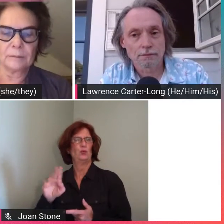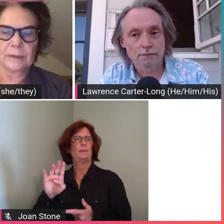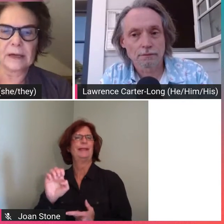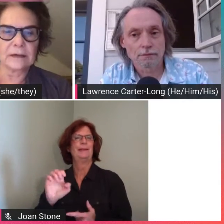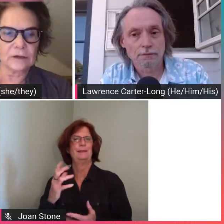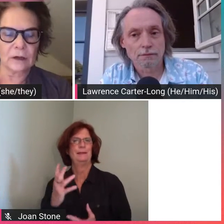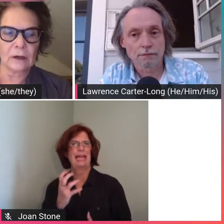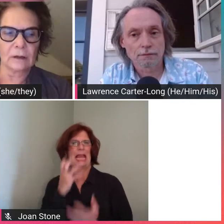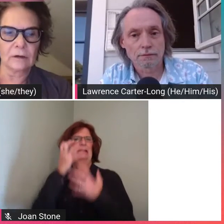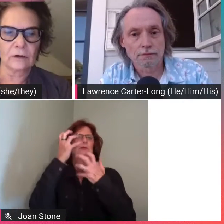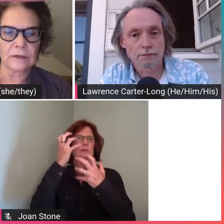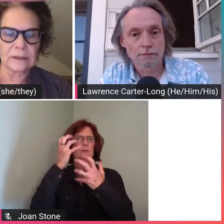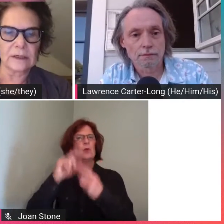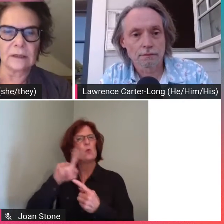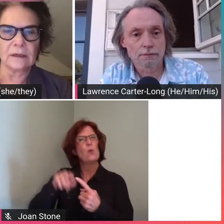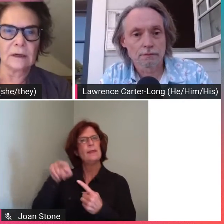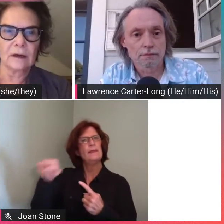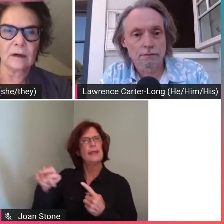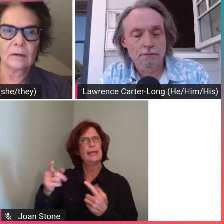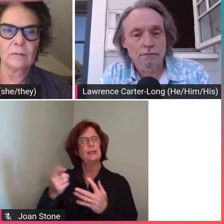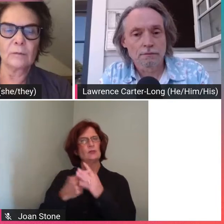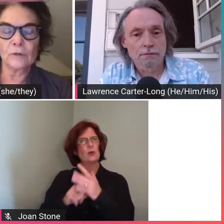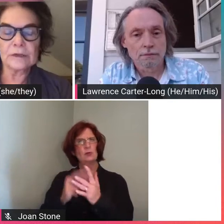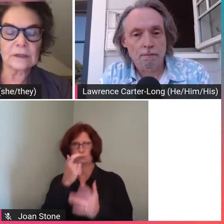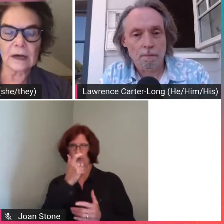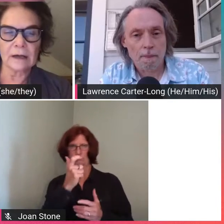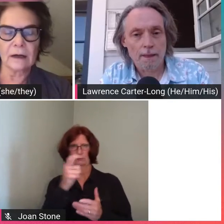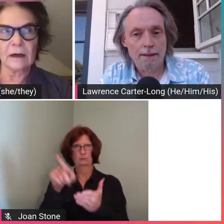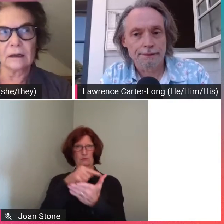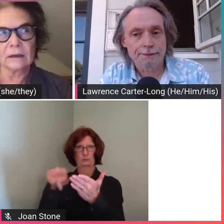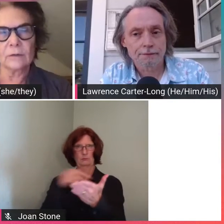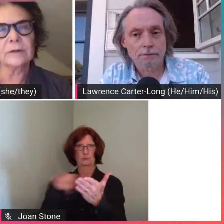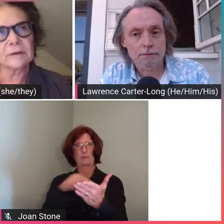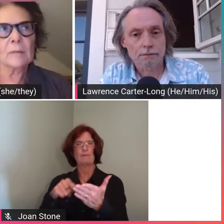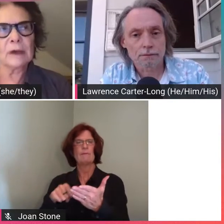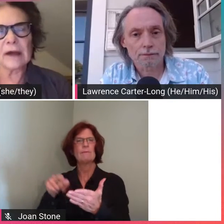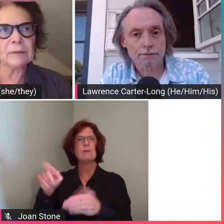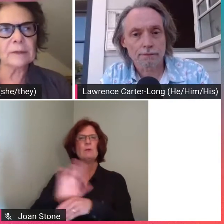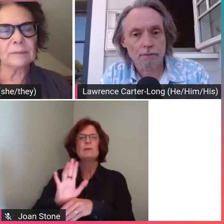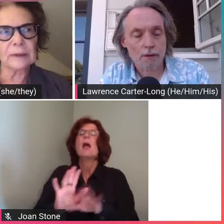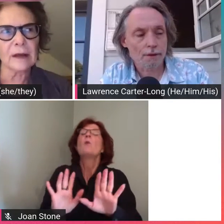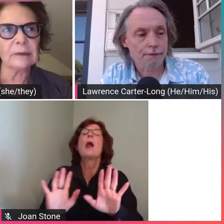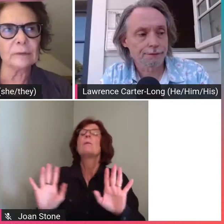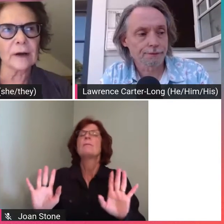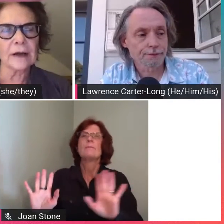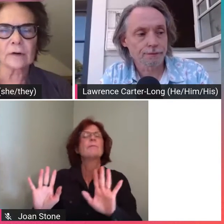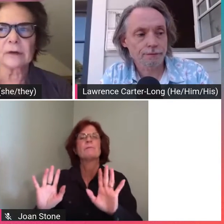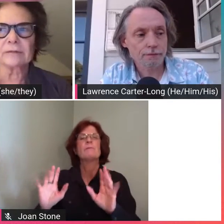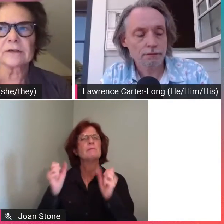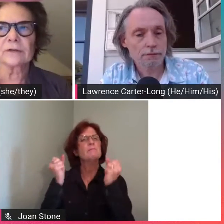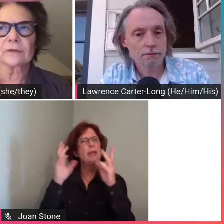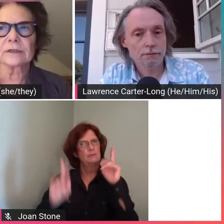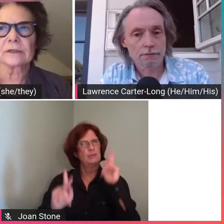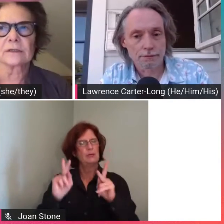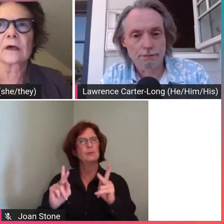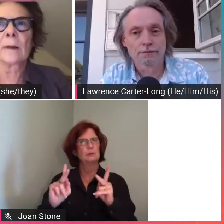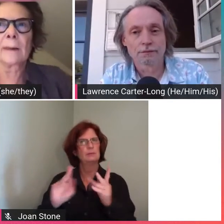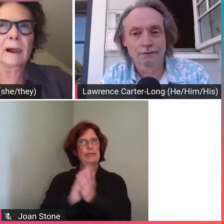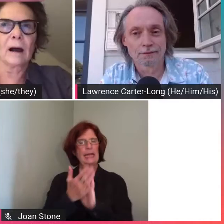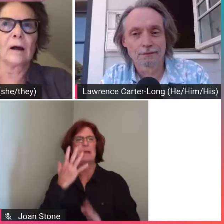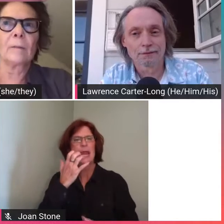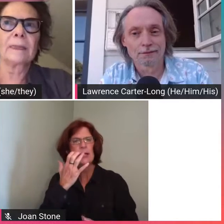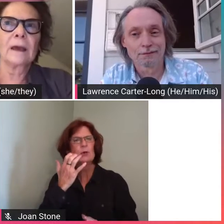they began to critique movies that, a lot of people were angry, but for different